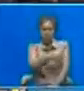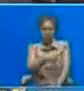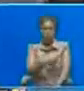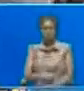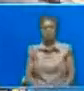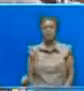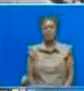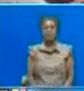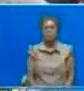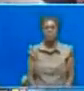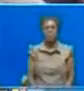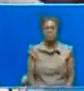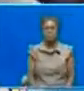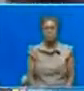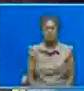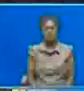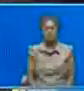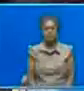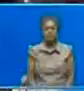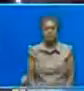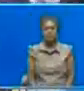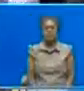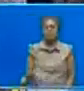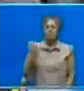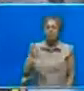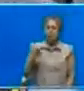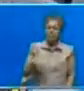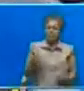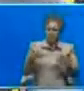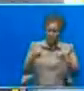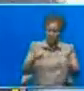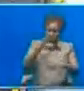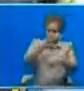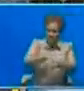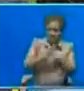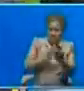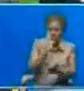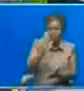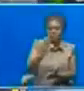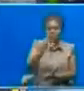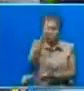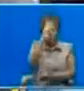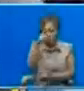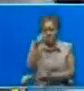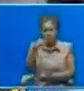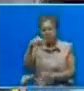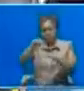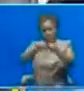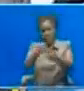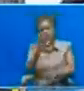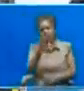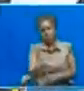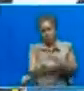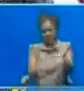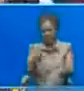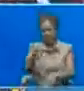mguu. Mama anajaribu kutafuta haki yake. Askari wa county wanamfunja mguu. Basi